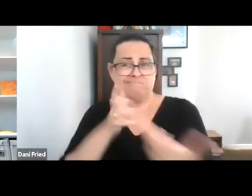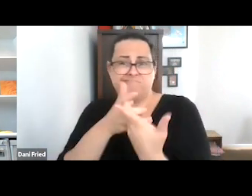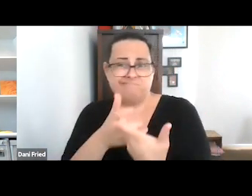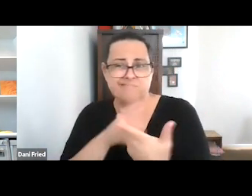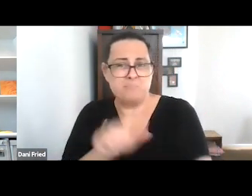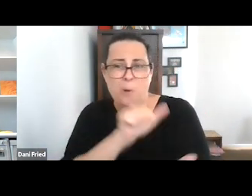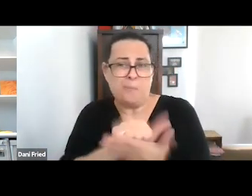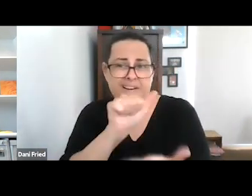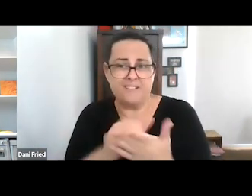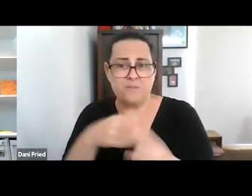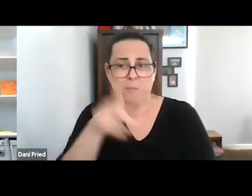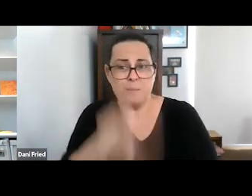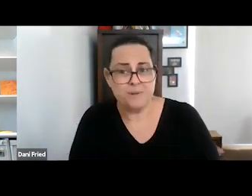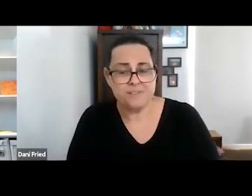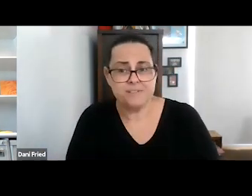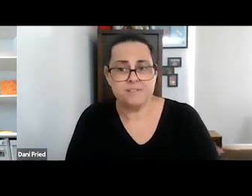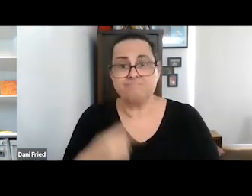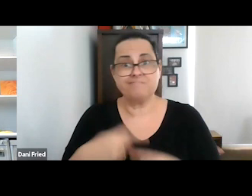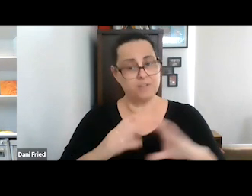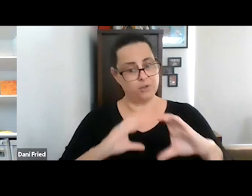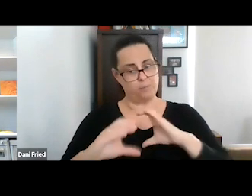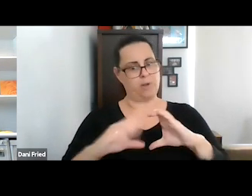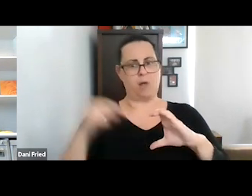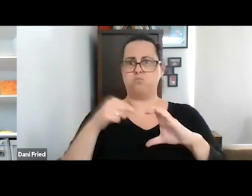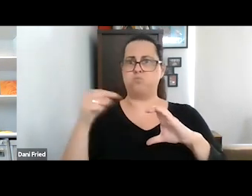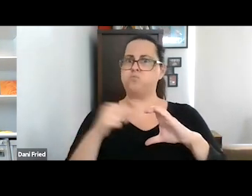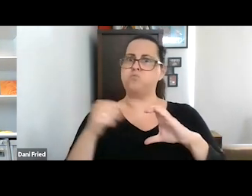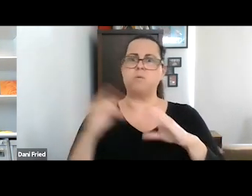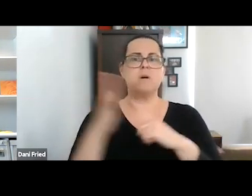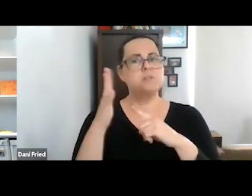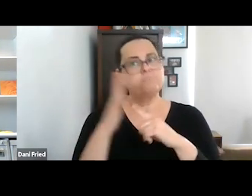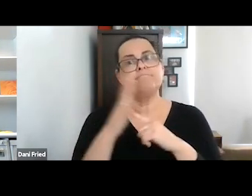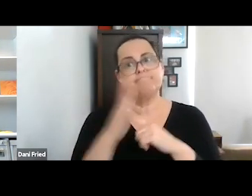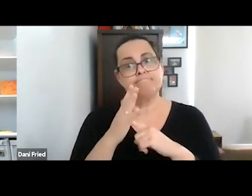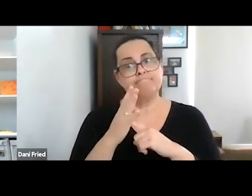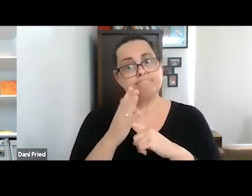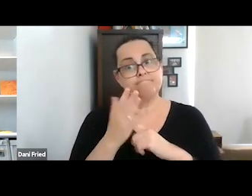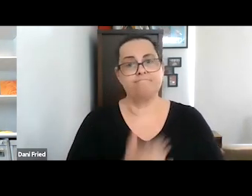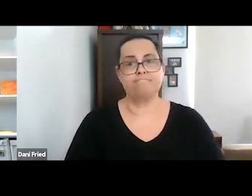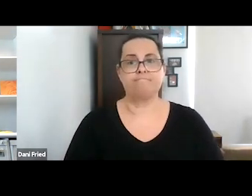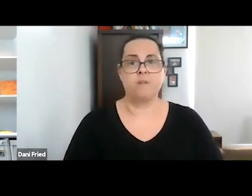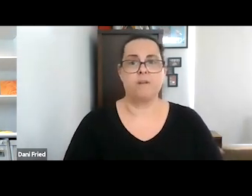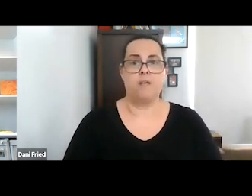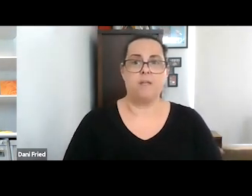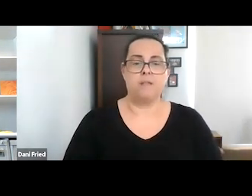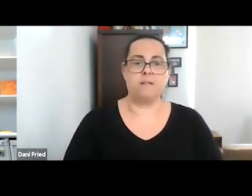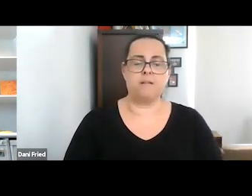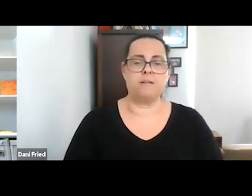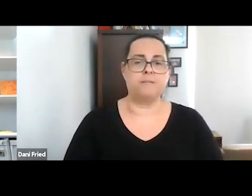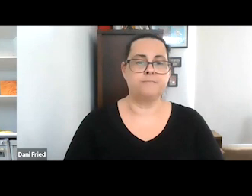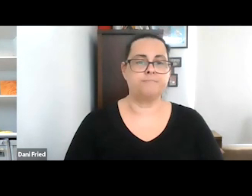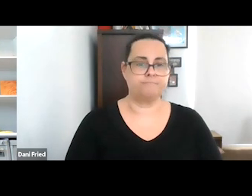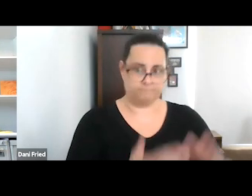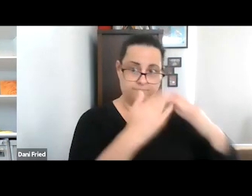given? And communication is a very important factor of appropriateness. Looking down